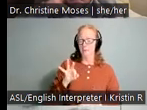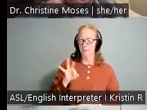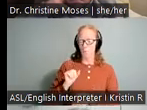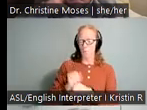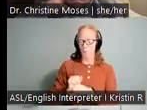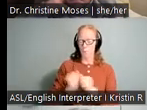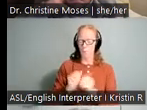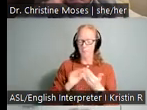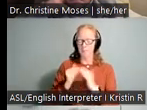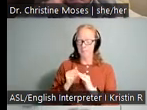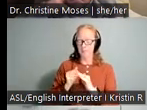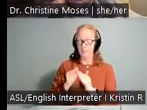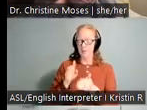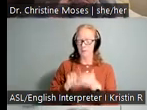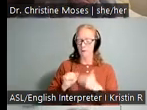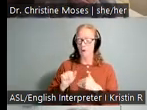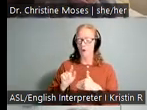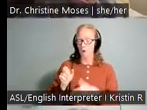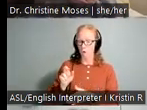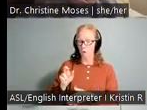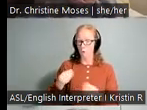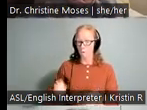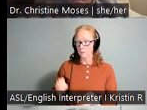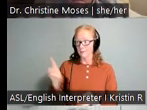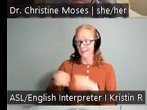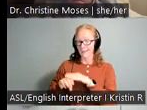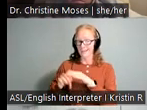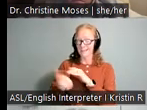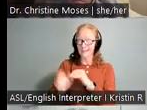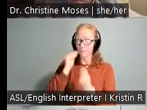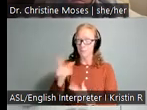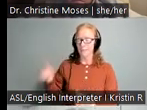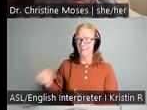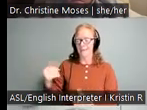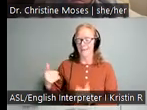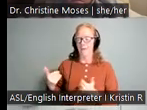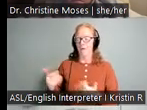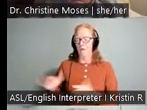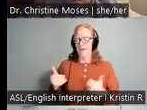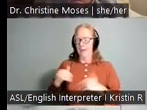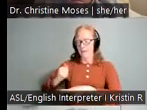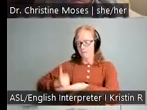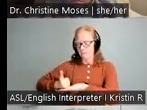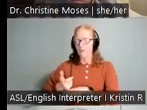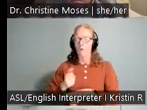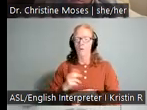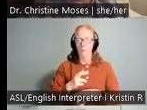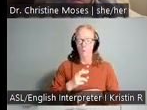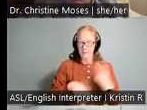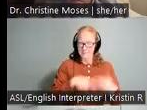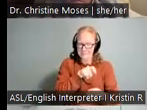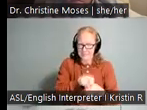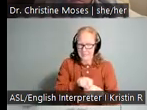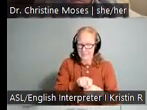with the city auditor's office and have access to any information that the auditor's office has already put together, or sort of what exactly